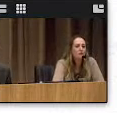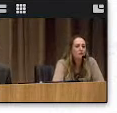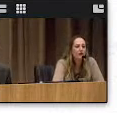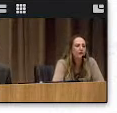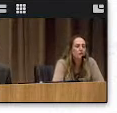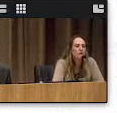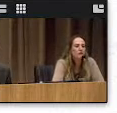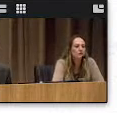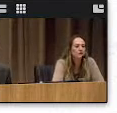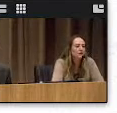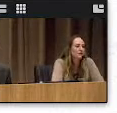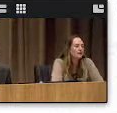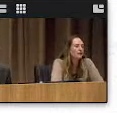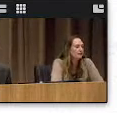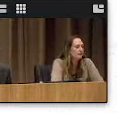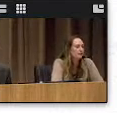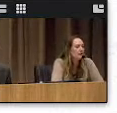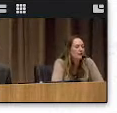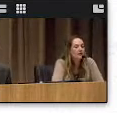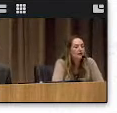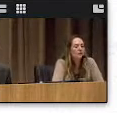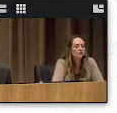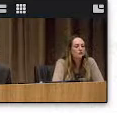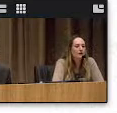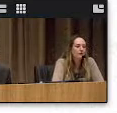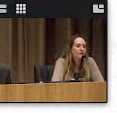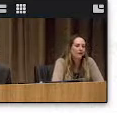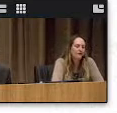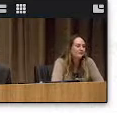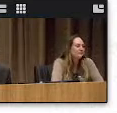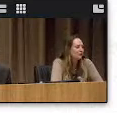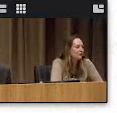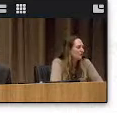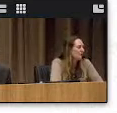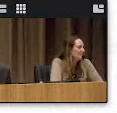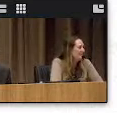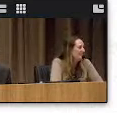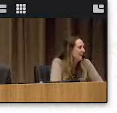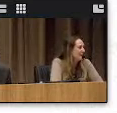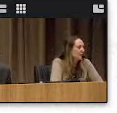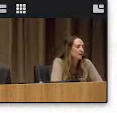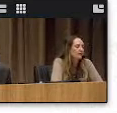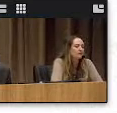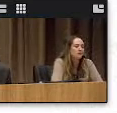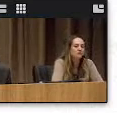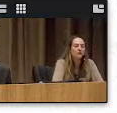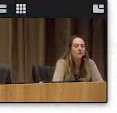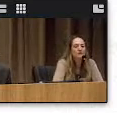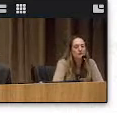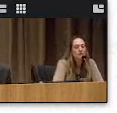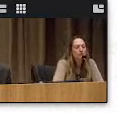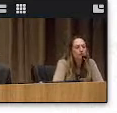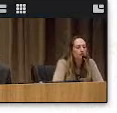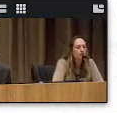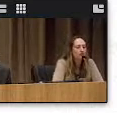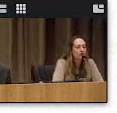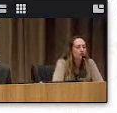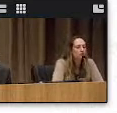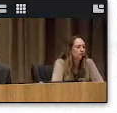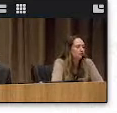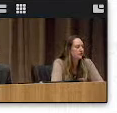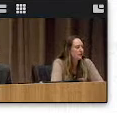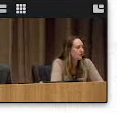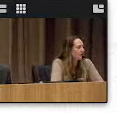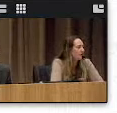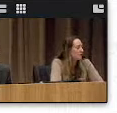we had to underwent treatment in our hospital. So we